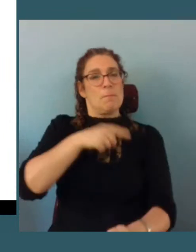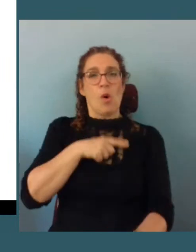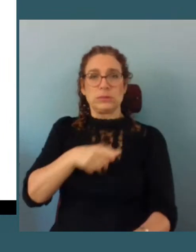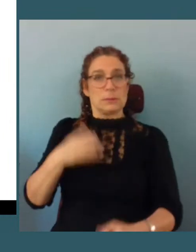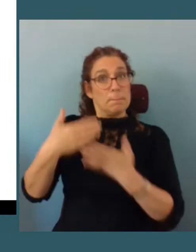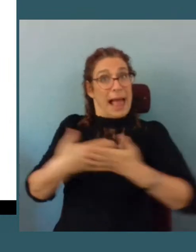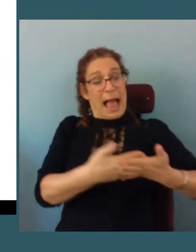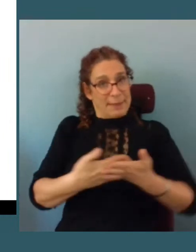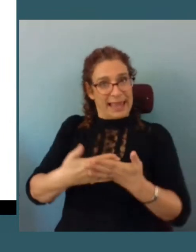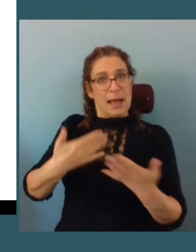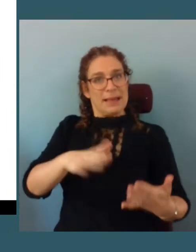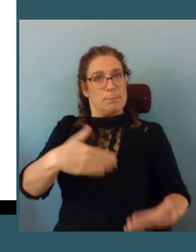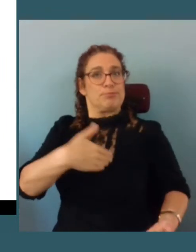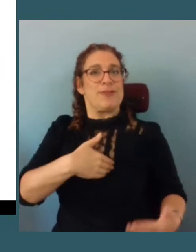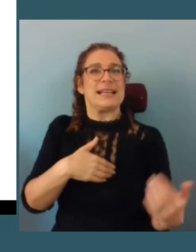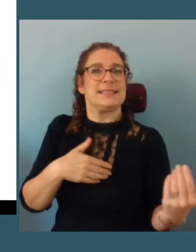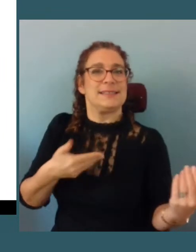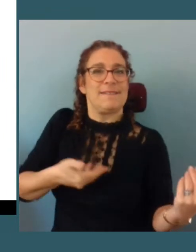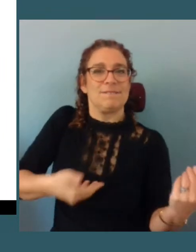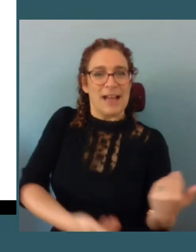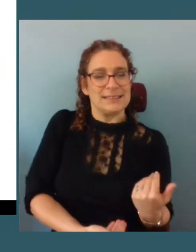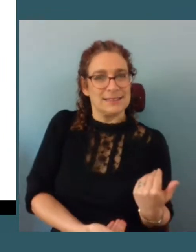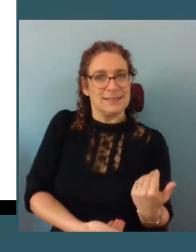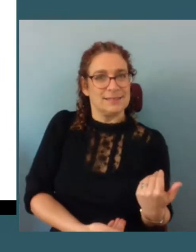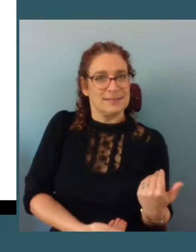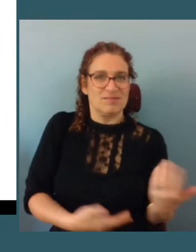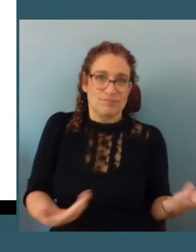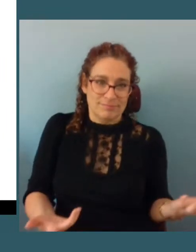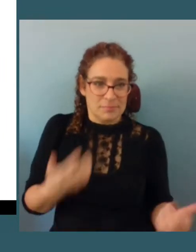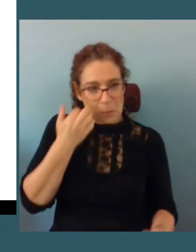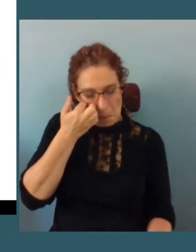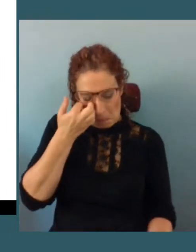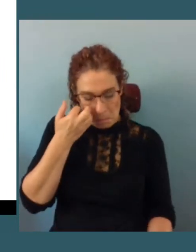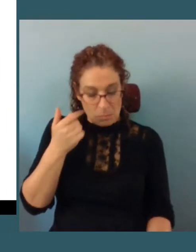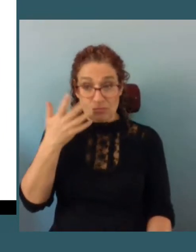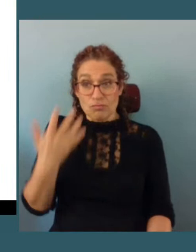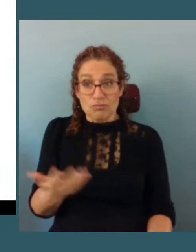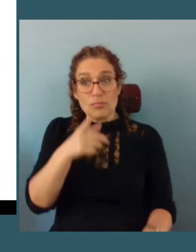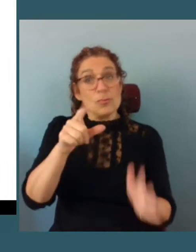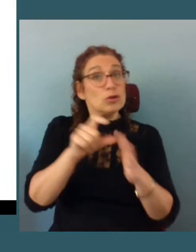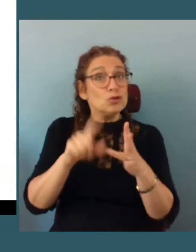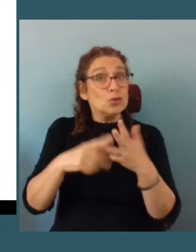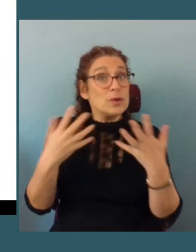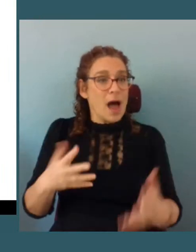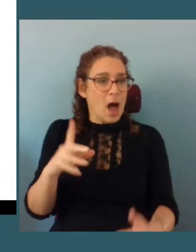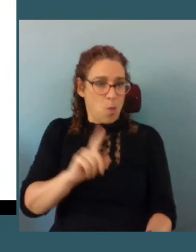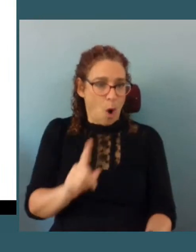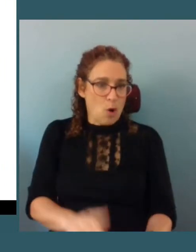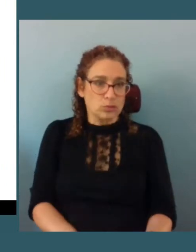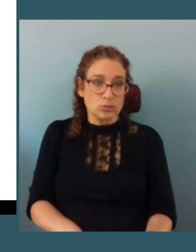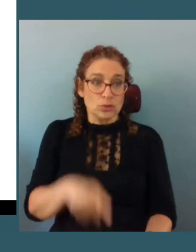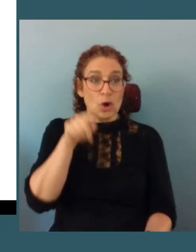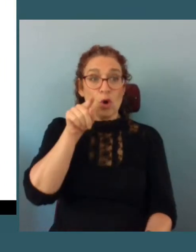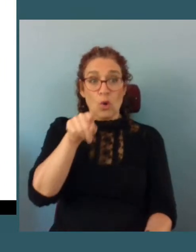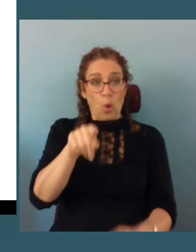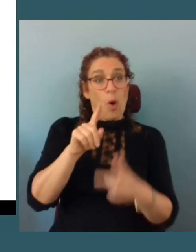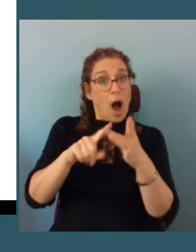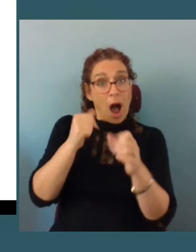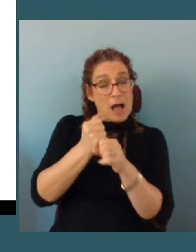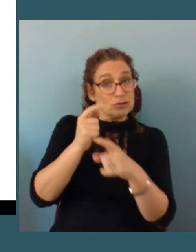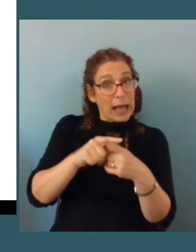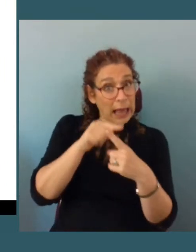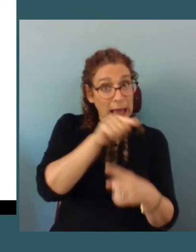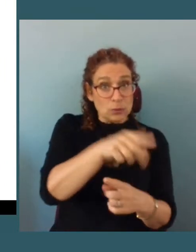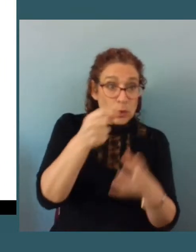So what do you do next? Do you do a specific IgE to milk? Do you say to the mother to stop breastfeeding and go on to an amino acid-based